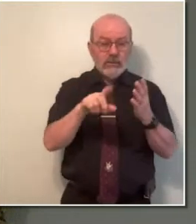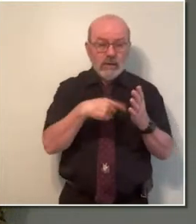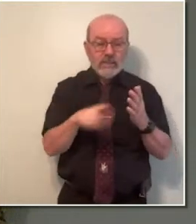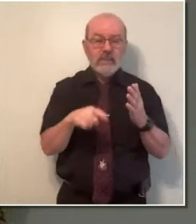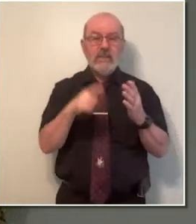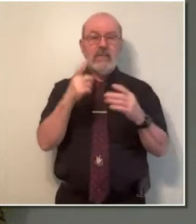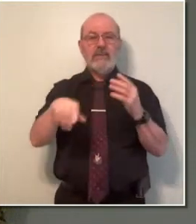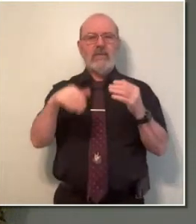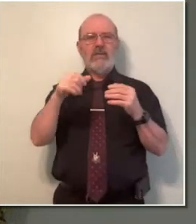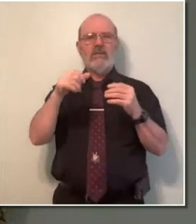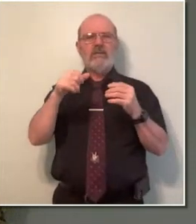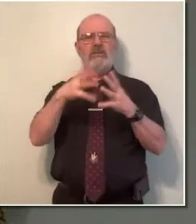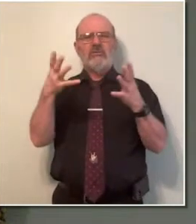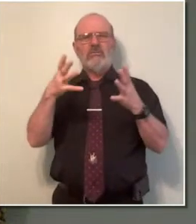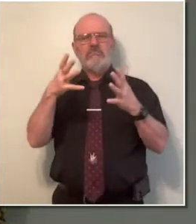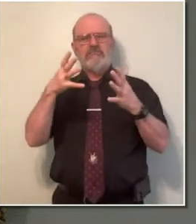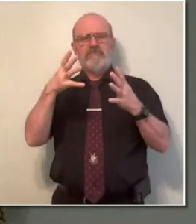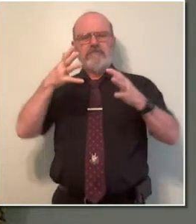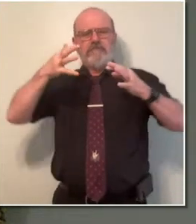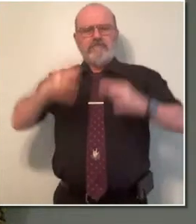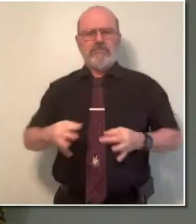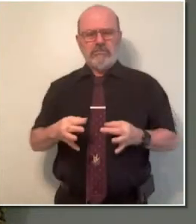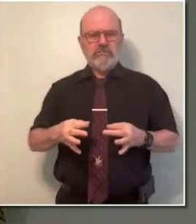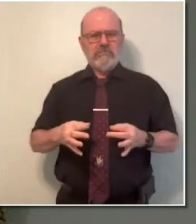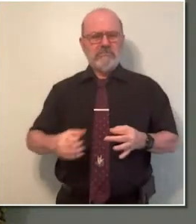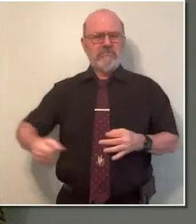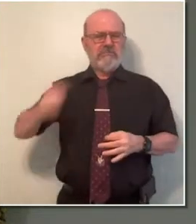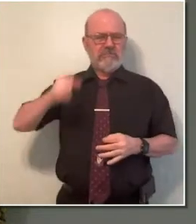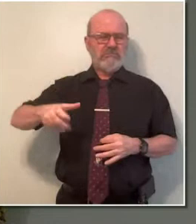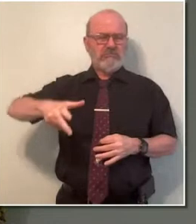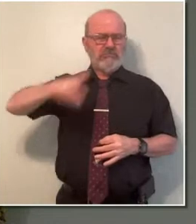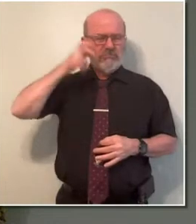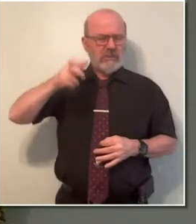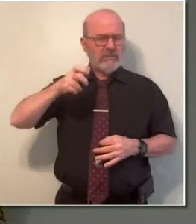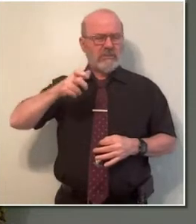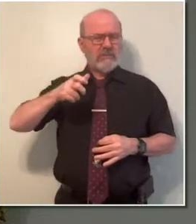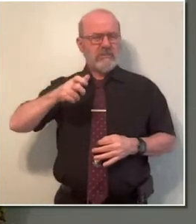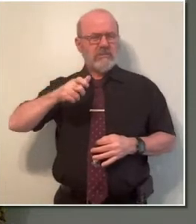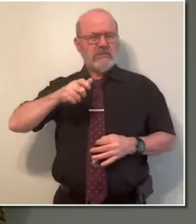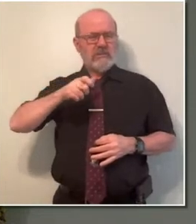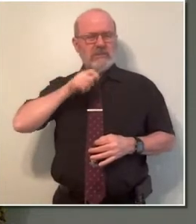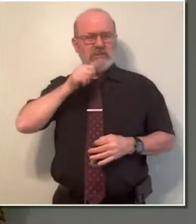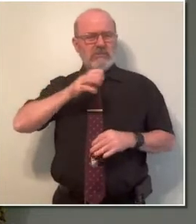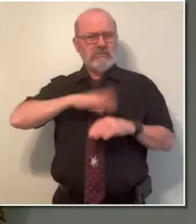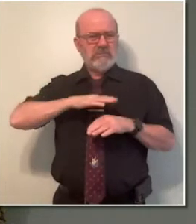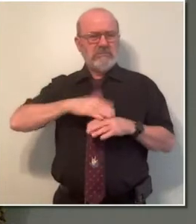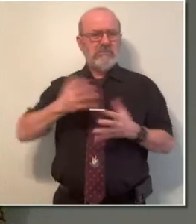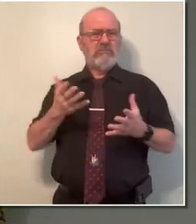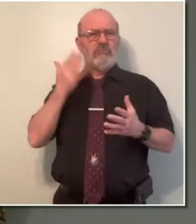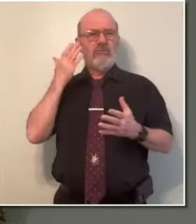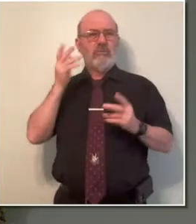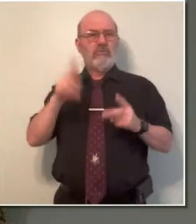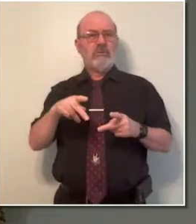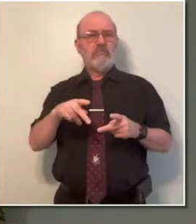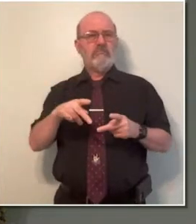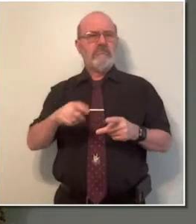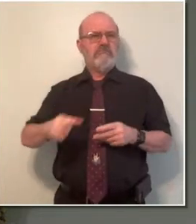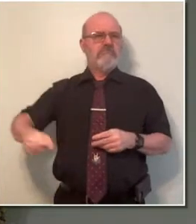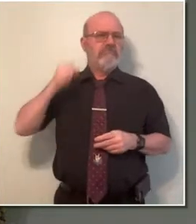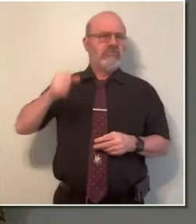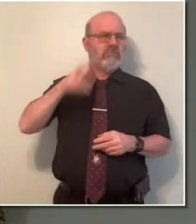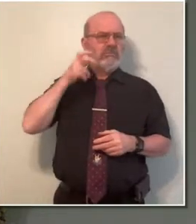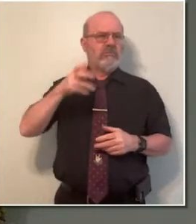who is so set in their ways that they won't listen and won't be admonished. You ever known someone who just won't listen? They're so